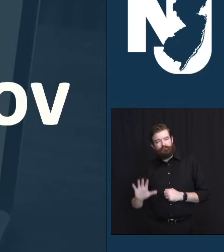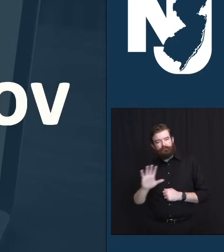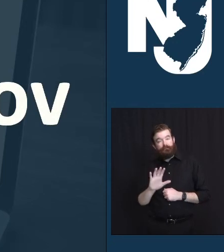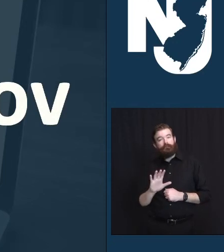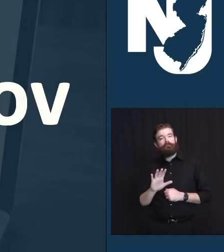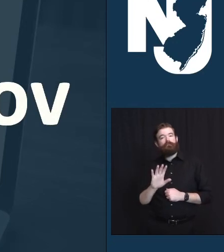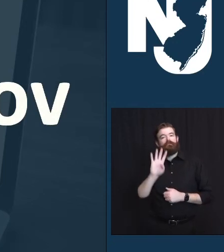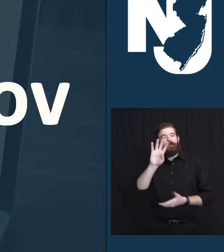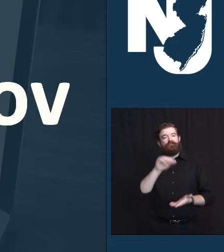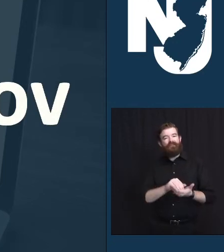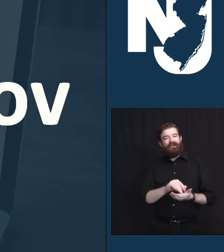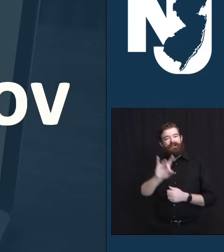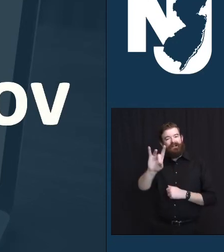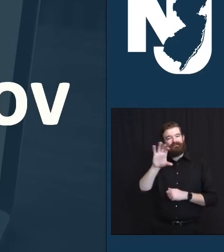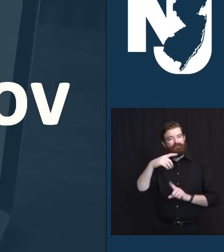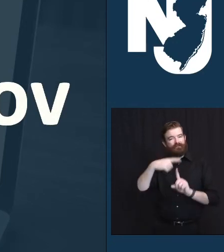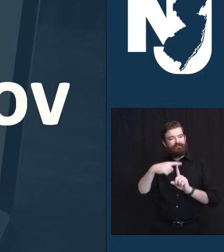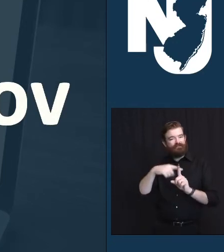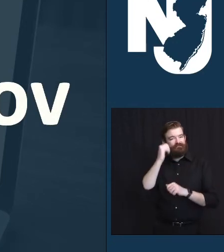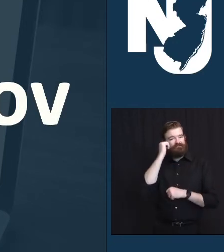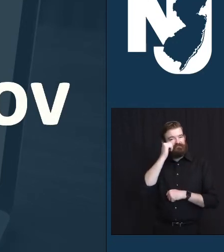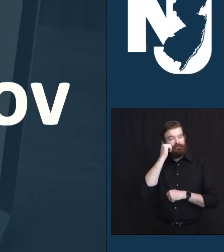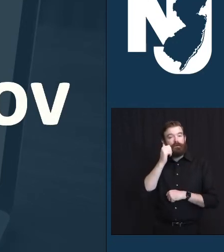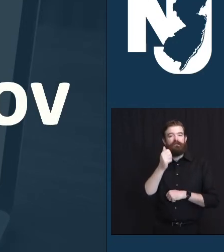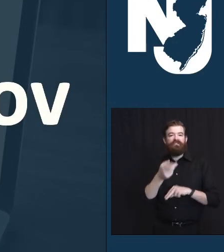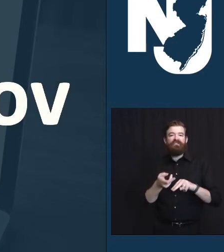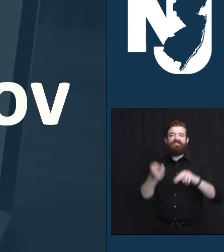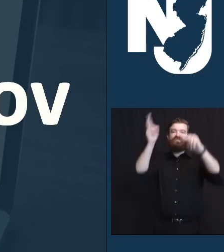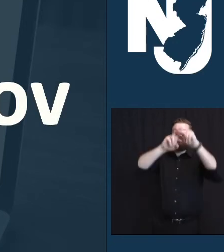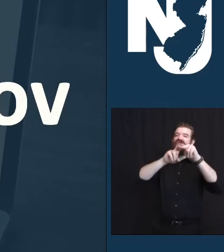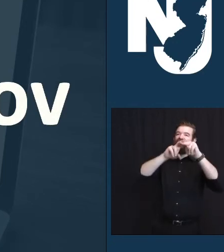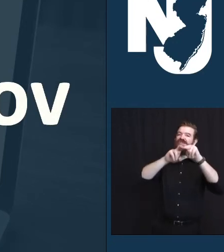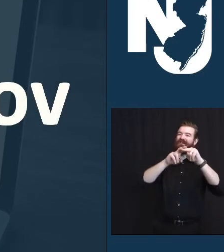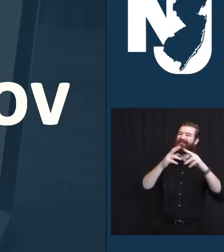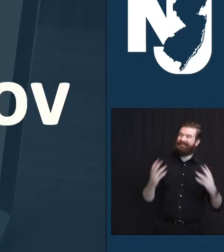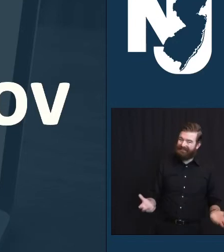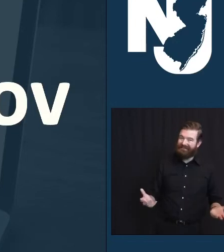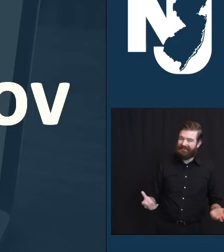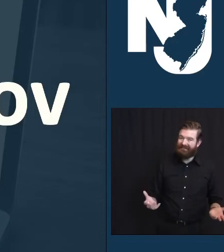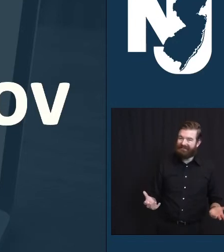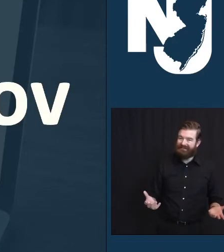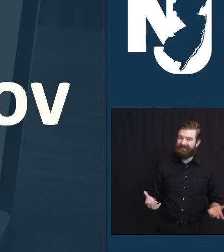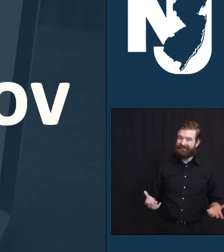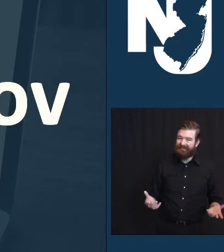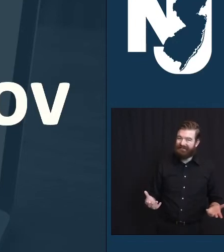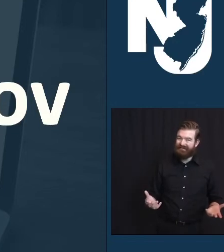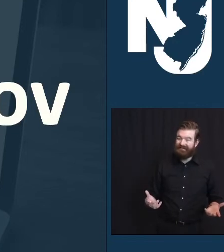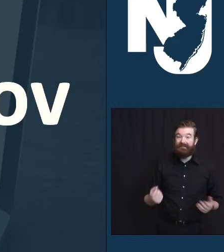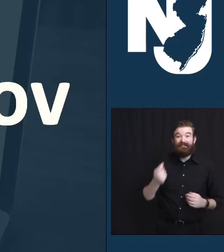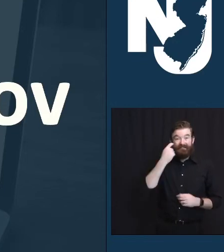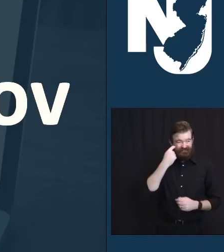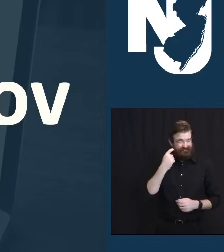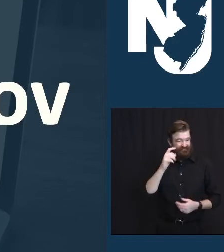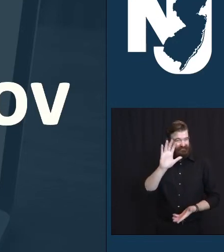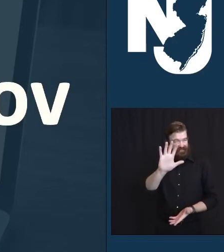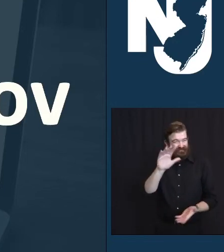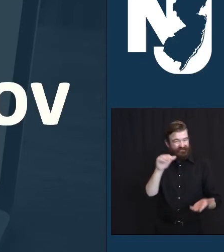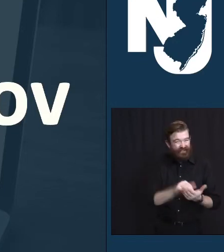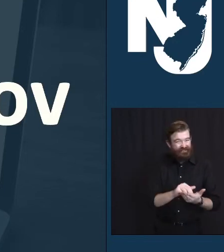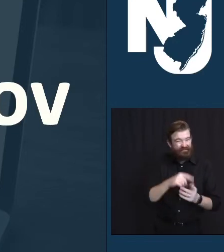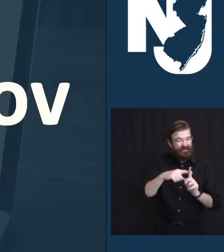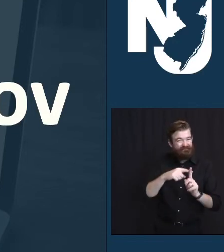That's a 20% increase. On 8 of the past 21 days, we've registered more than 5,000 new cases a day. 6 of